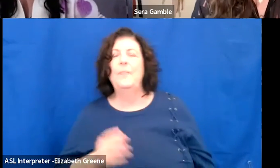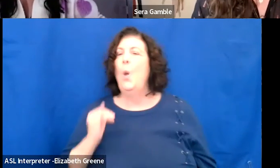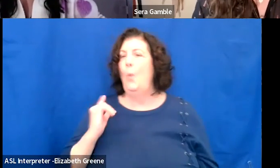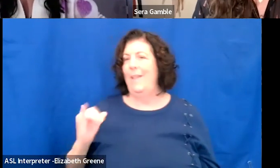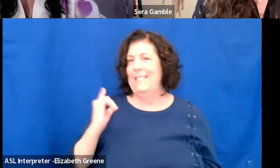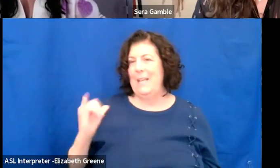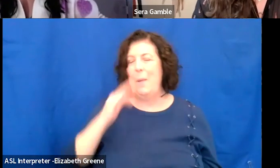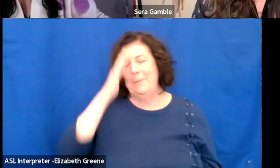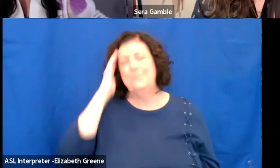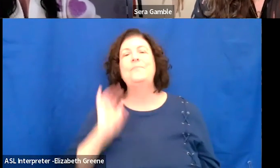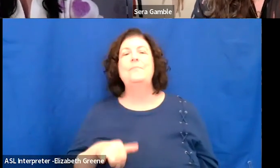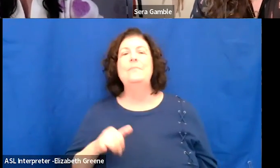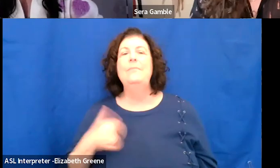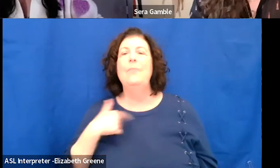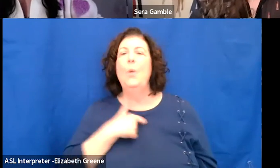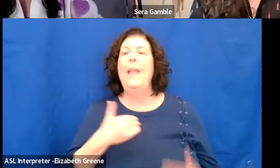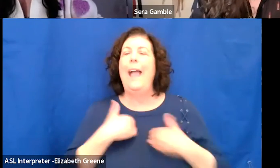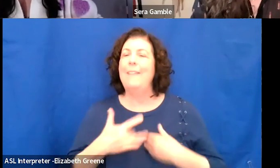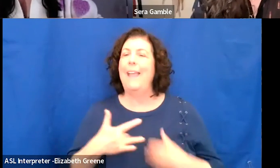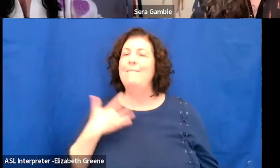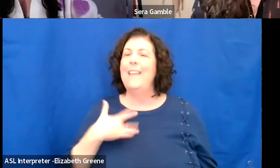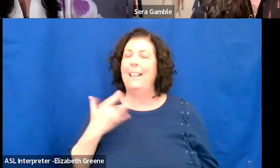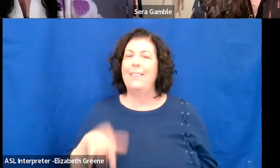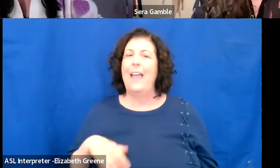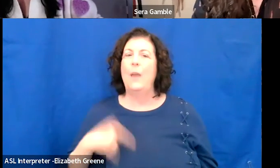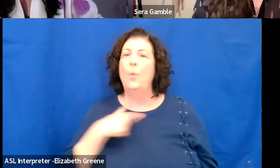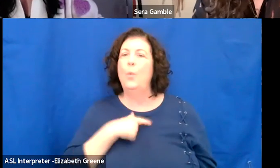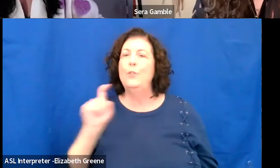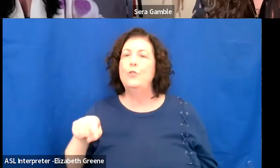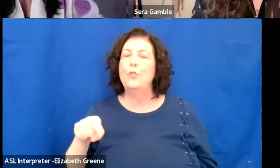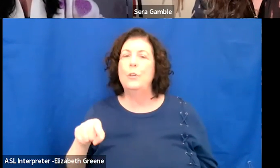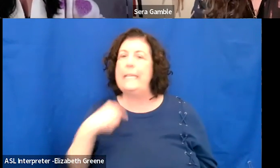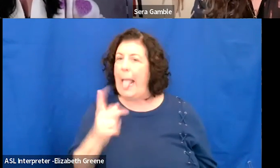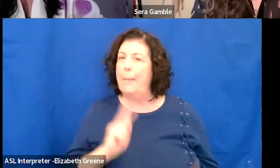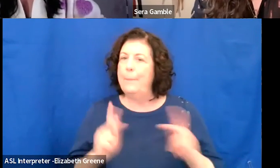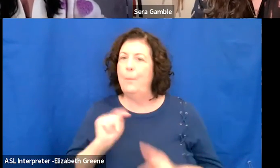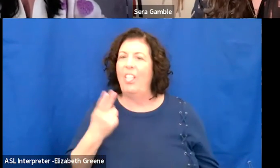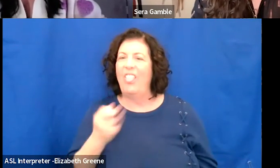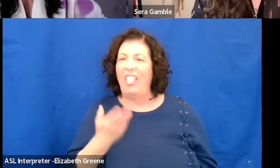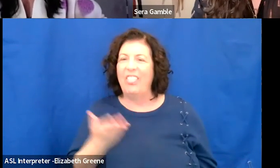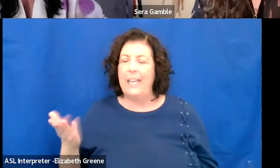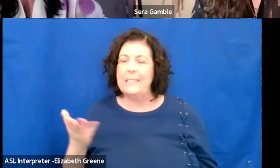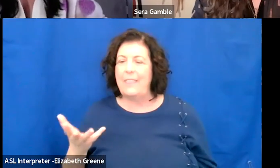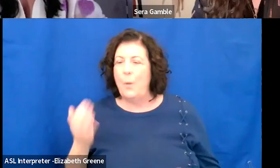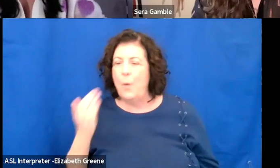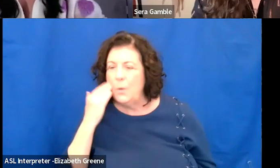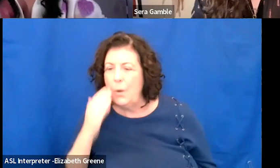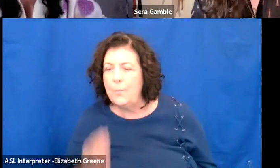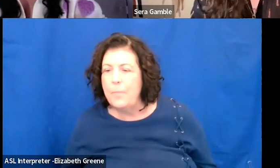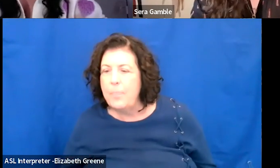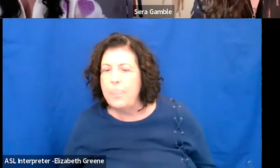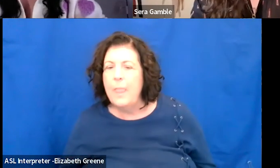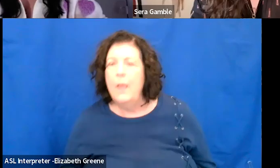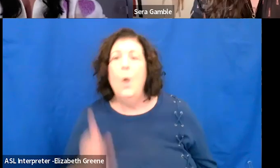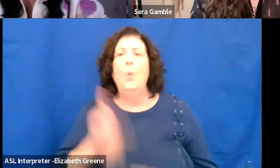common, that we have this feeling that, like, we should tell people the things that they want to know, right? Yes. Very important. We can't